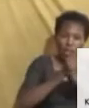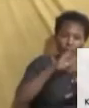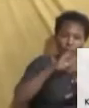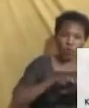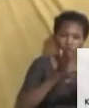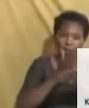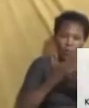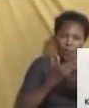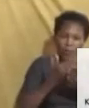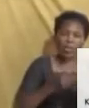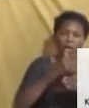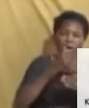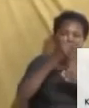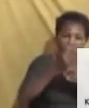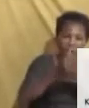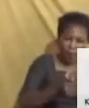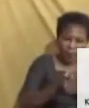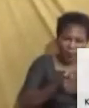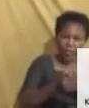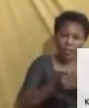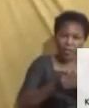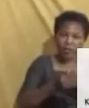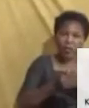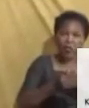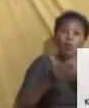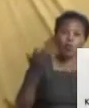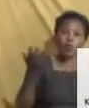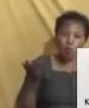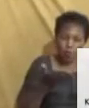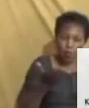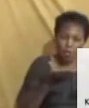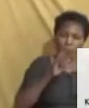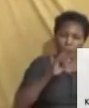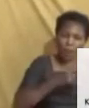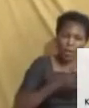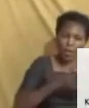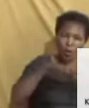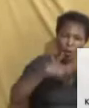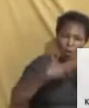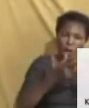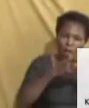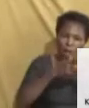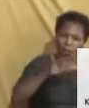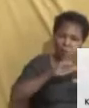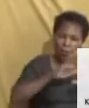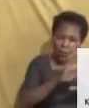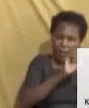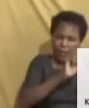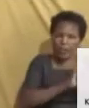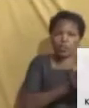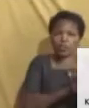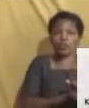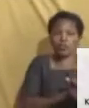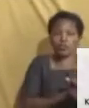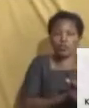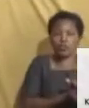its execution, whereby its meaning or language is changed.